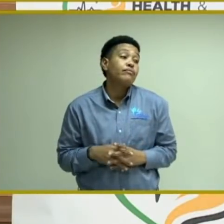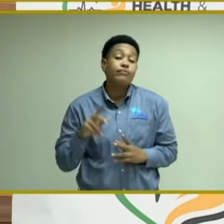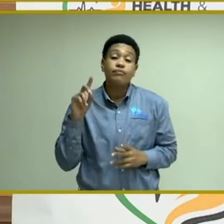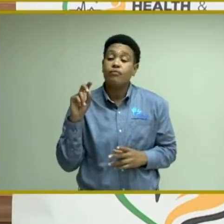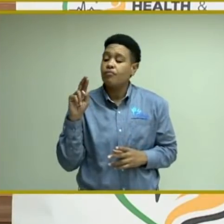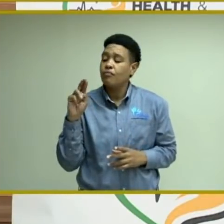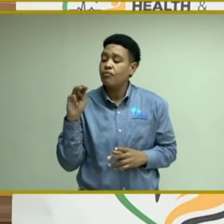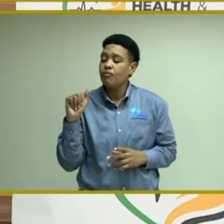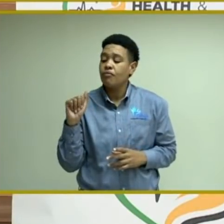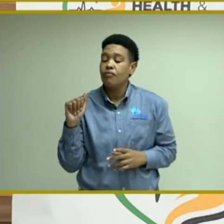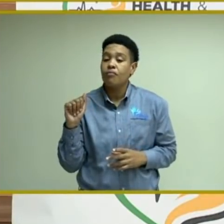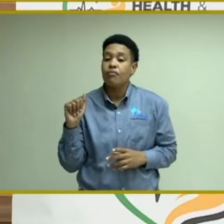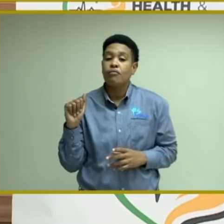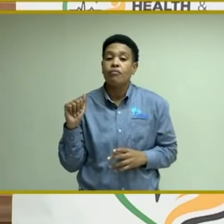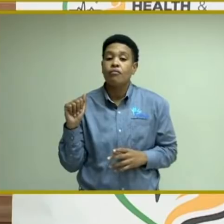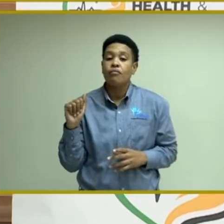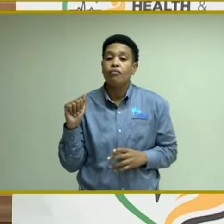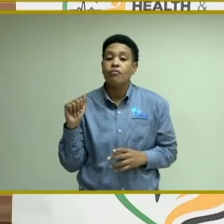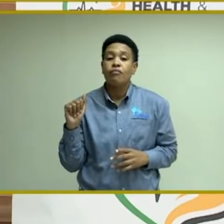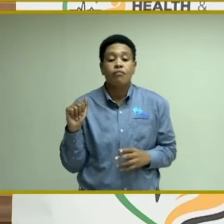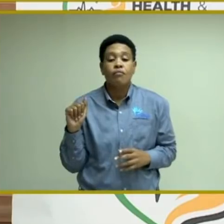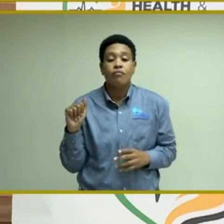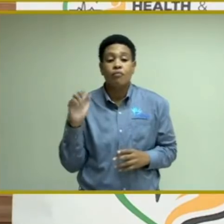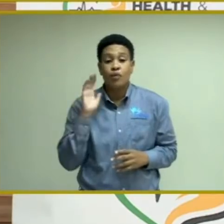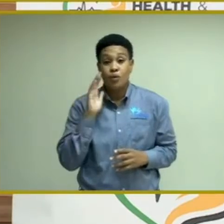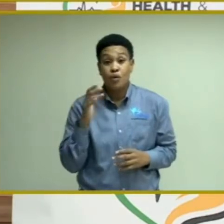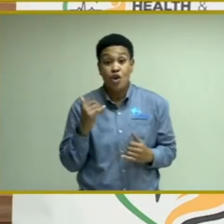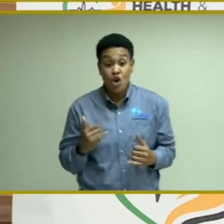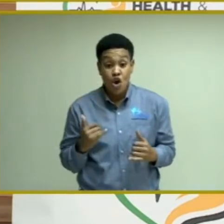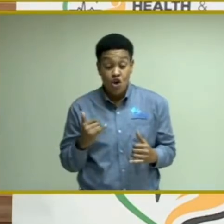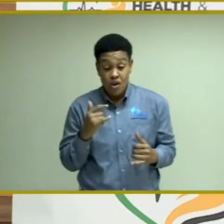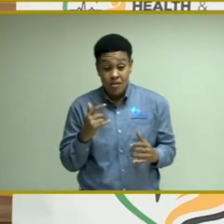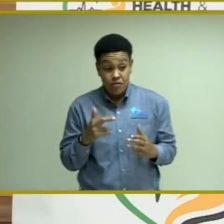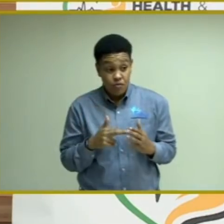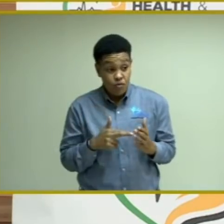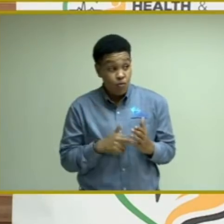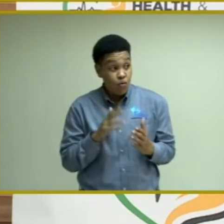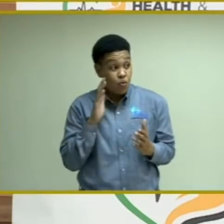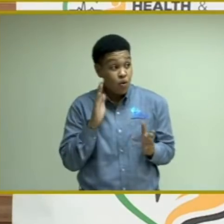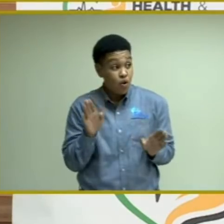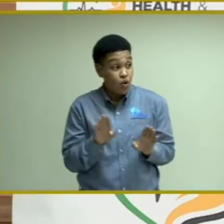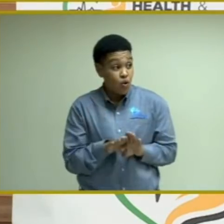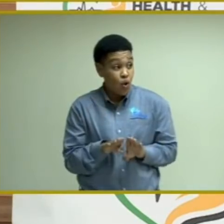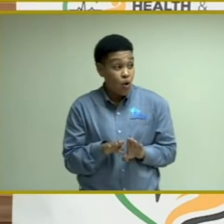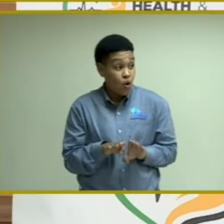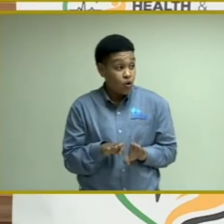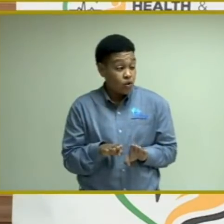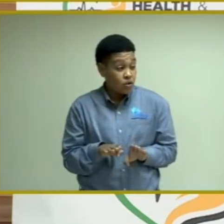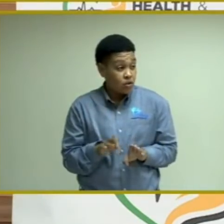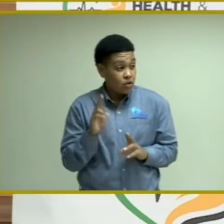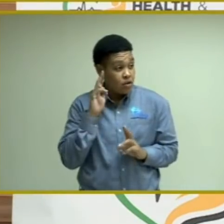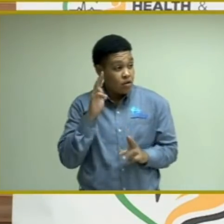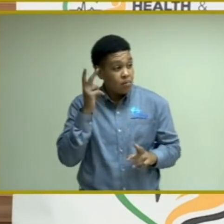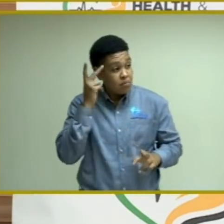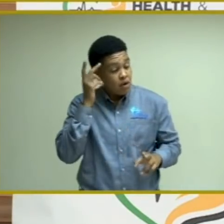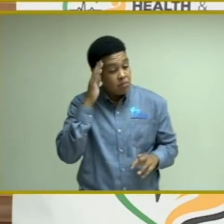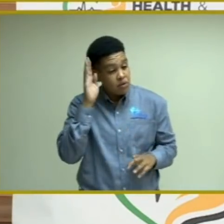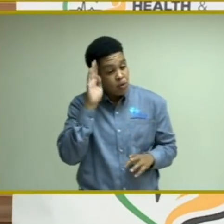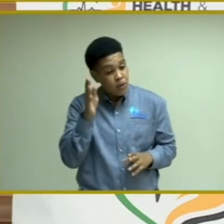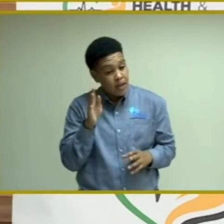DRMA is coming to, the current orders are coming to a close. The Honorable Prime Minister